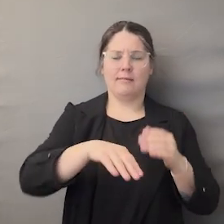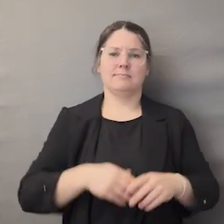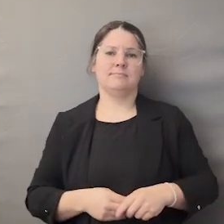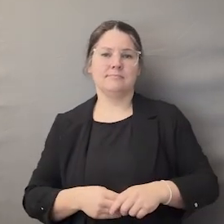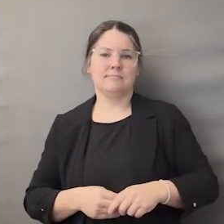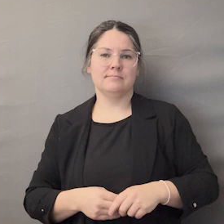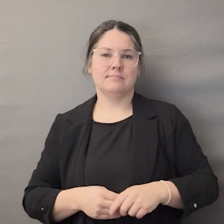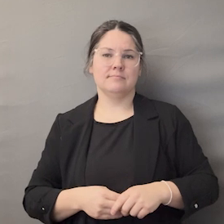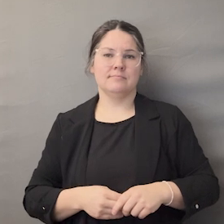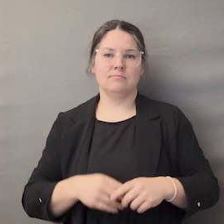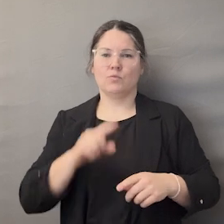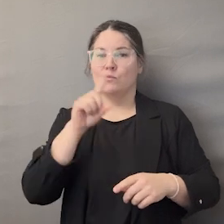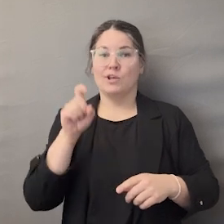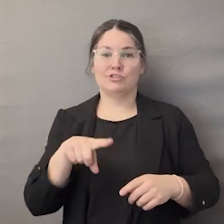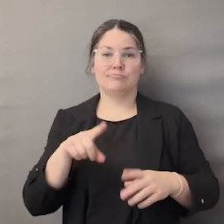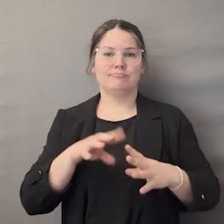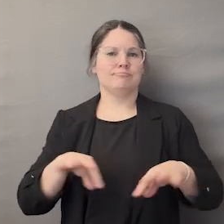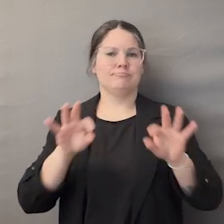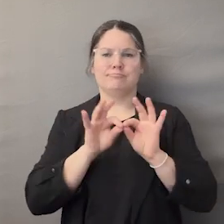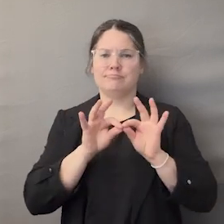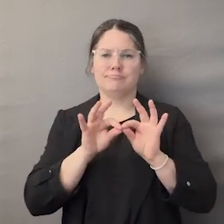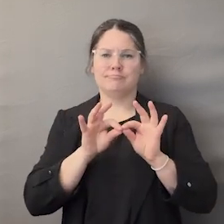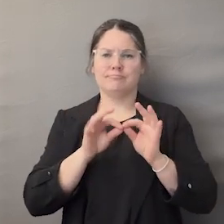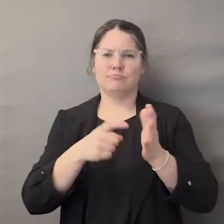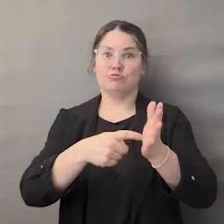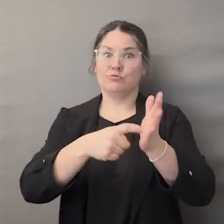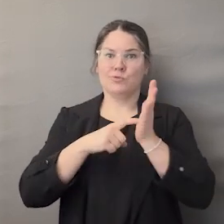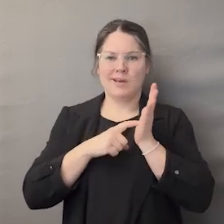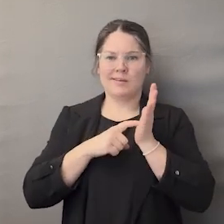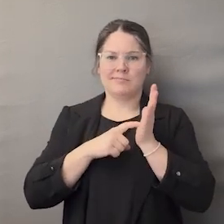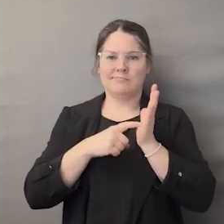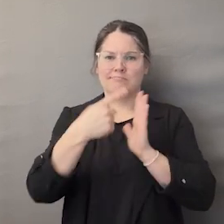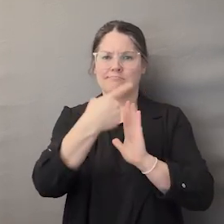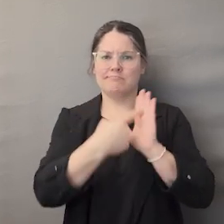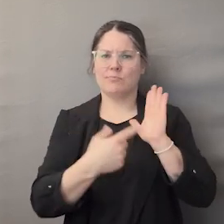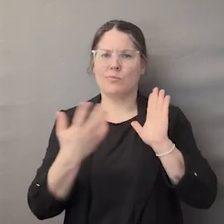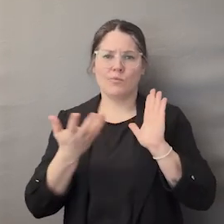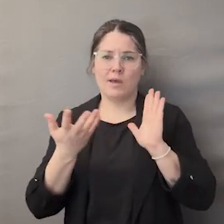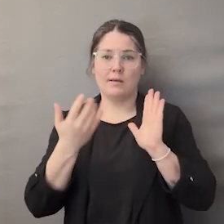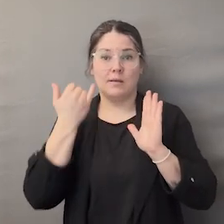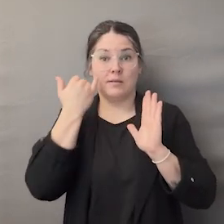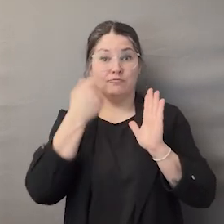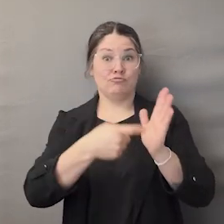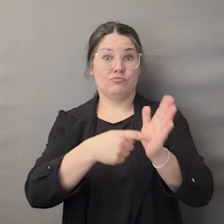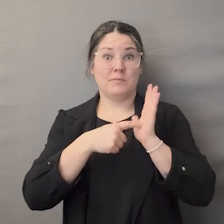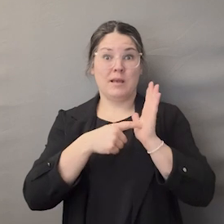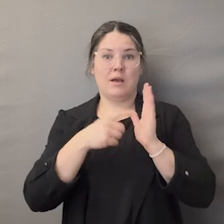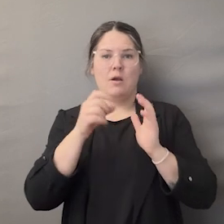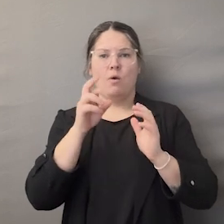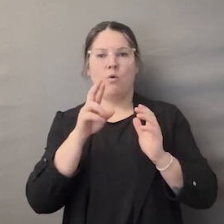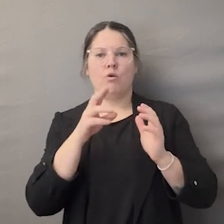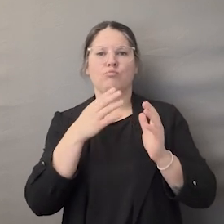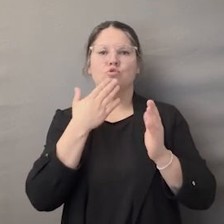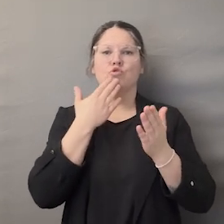Questions, so it's more important to focus on essential requirements. Question whether requirements are truly necessary to perform